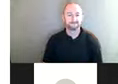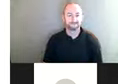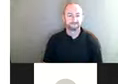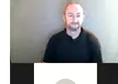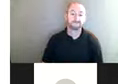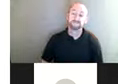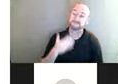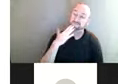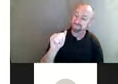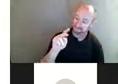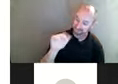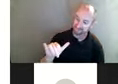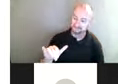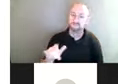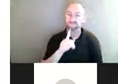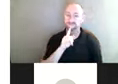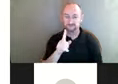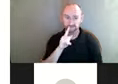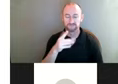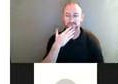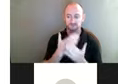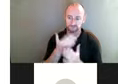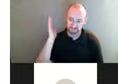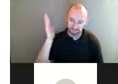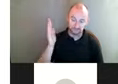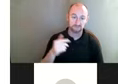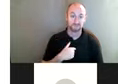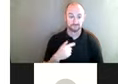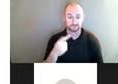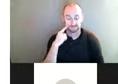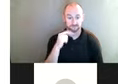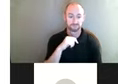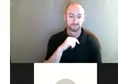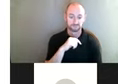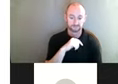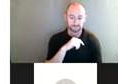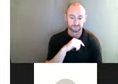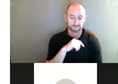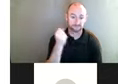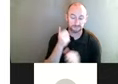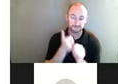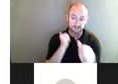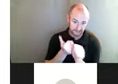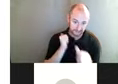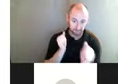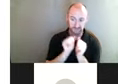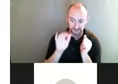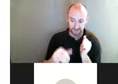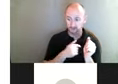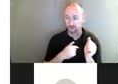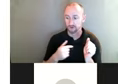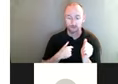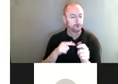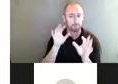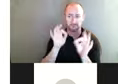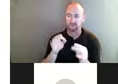Thanks, Amy. That was a really informative presentation. And actually, I think given the delays we had going into it, you were just about exactly on